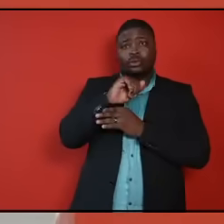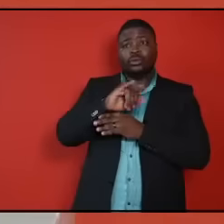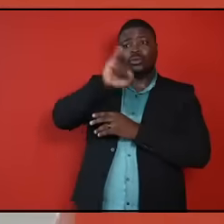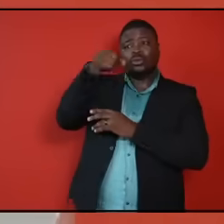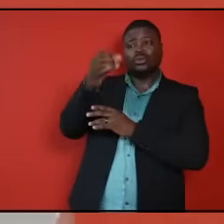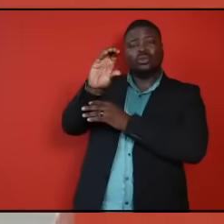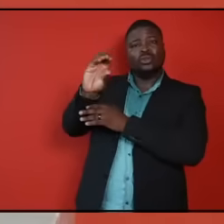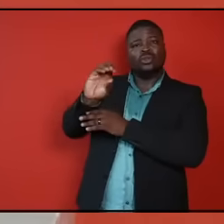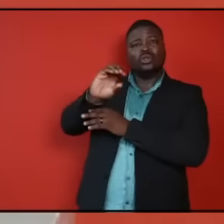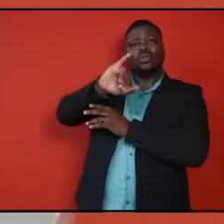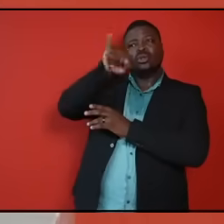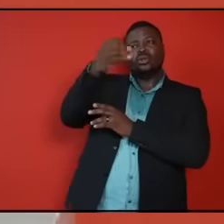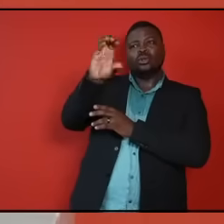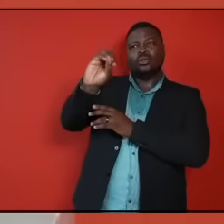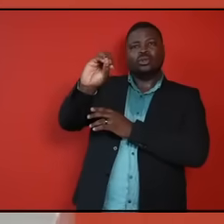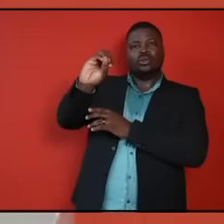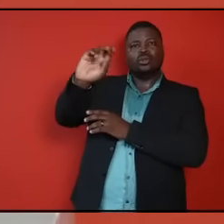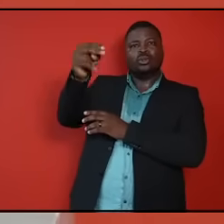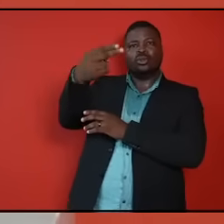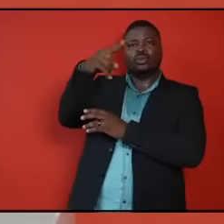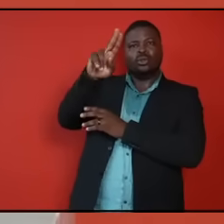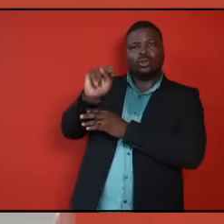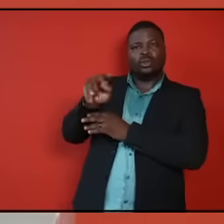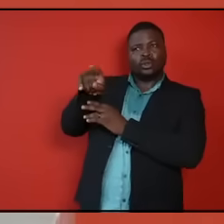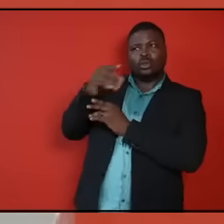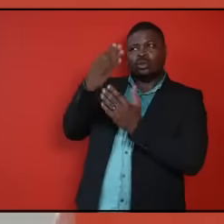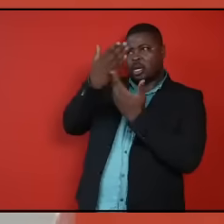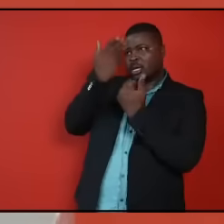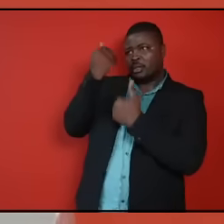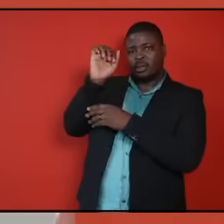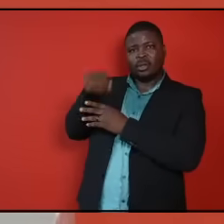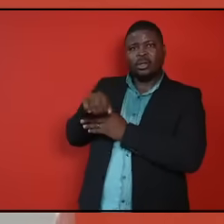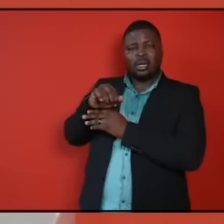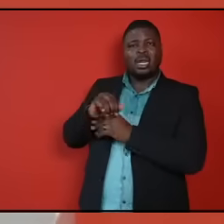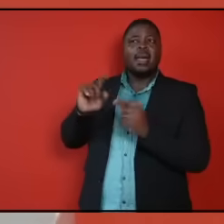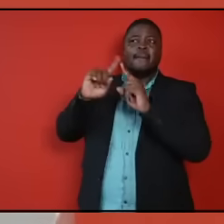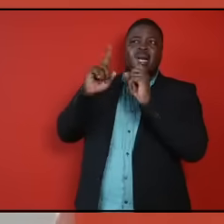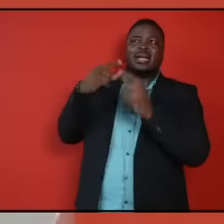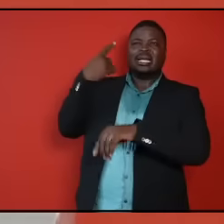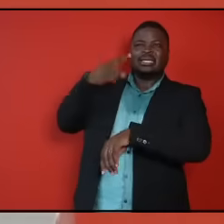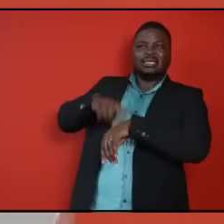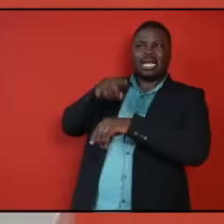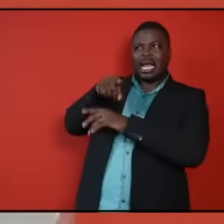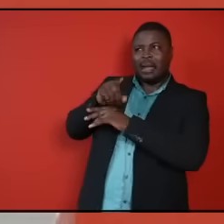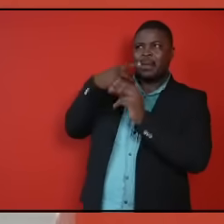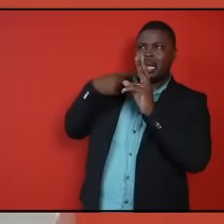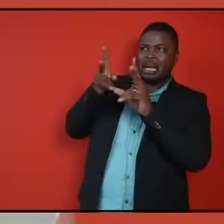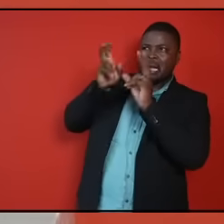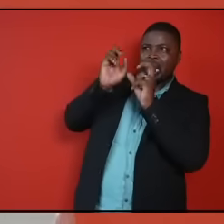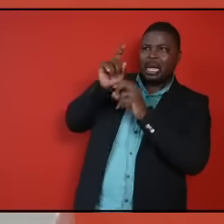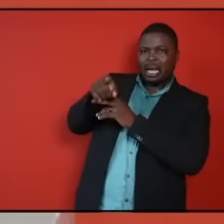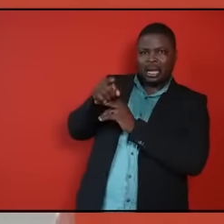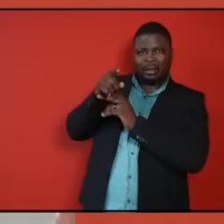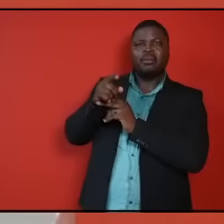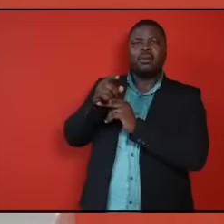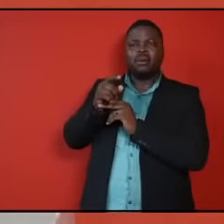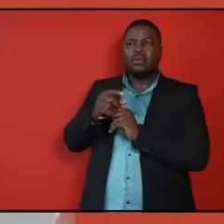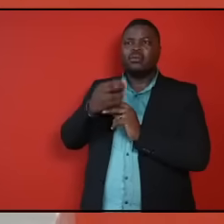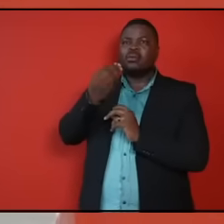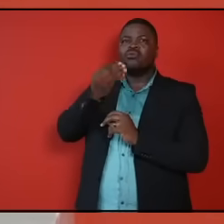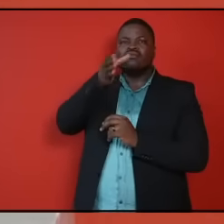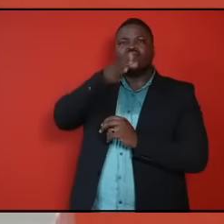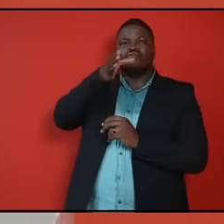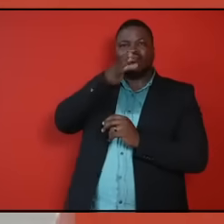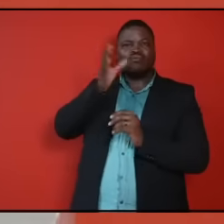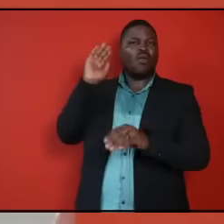checked, they were saying he ate too many burgers and all of that, and Uber Eats, and so I don't know if they